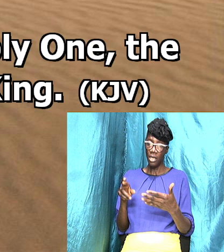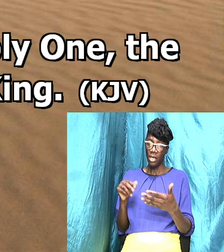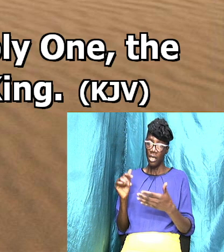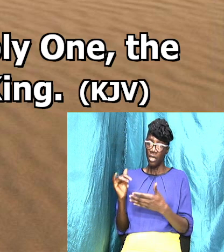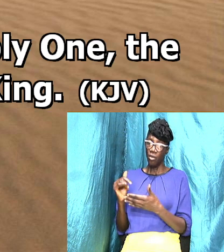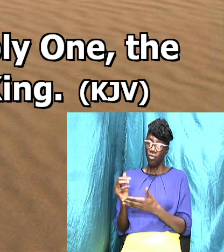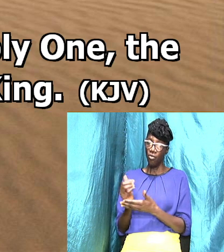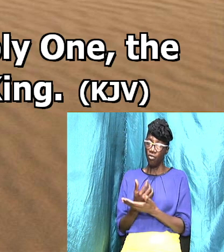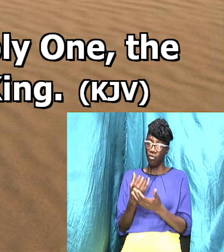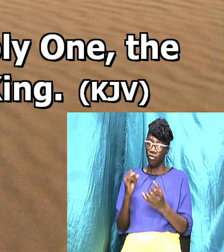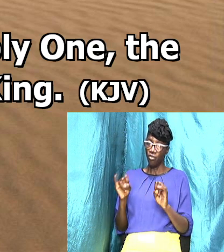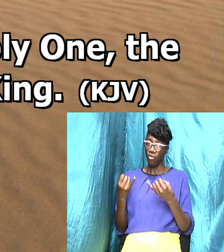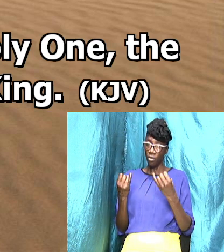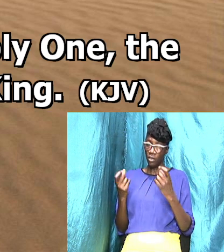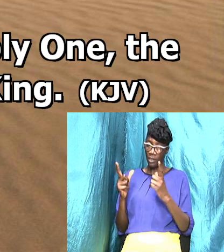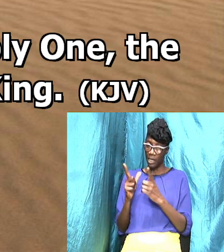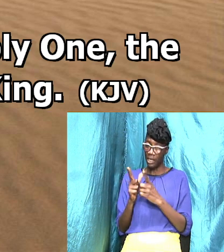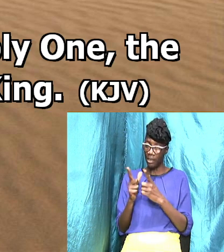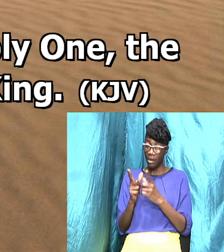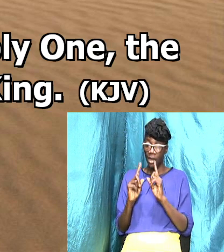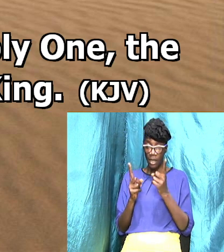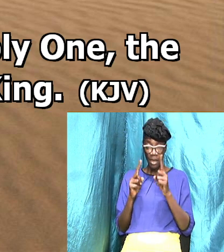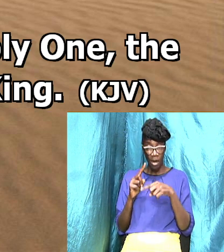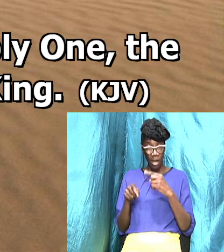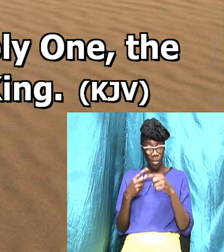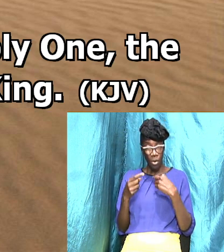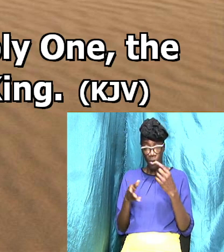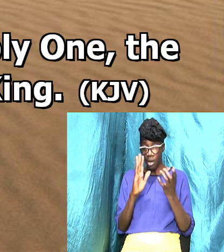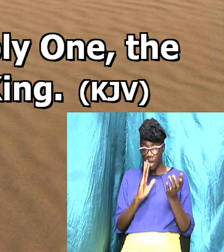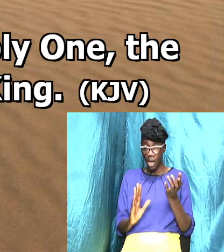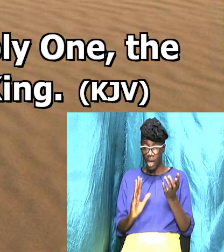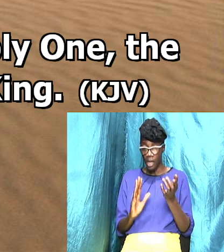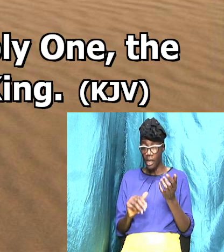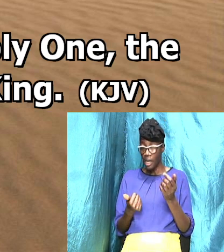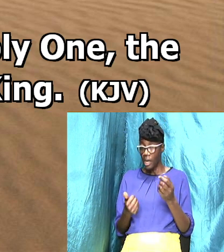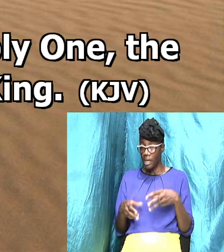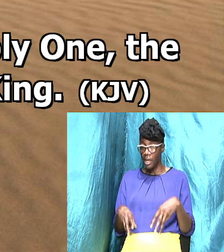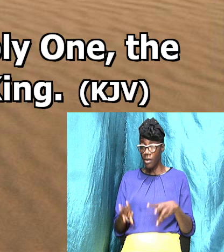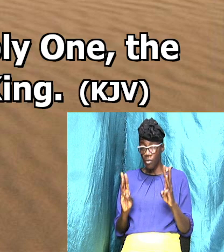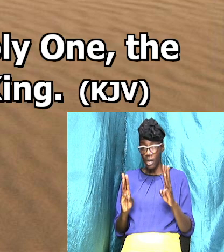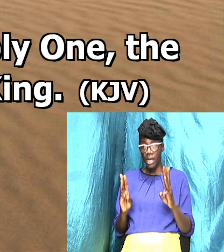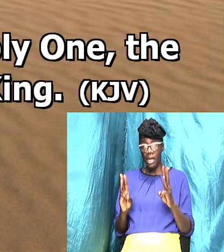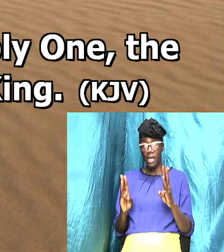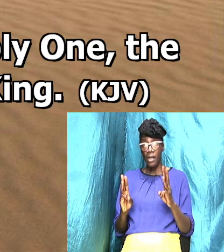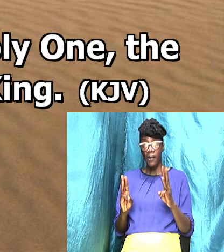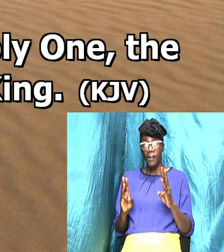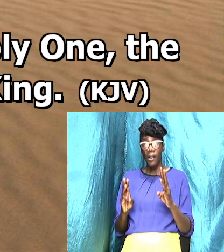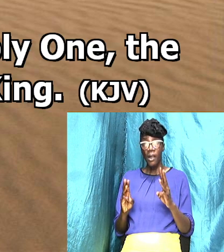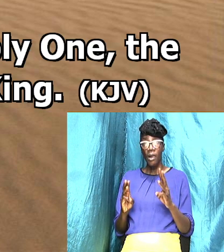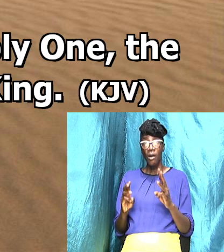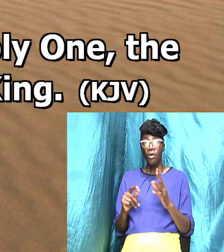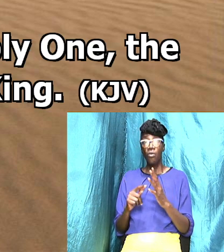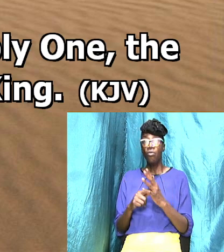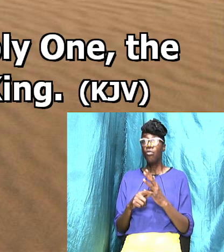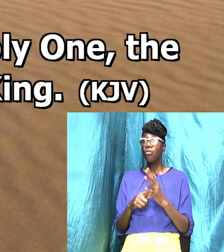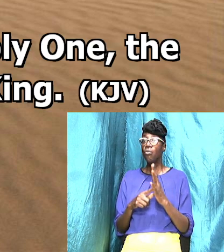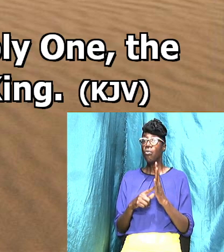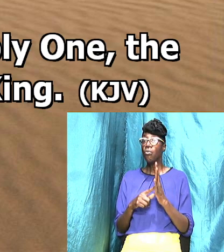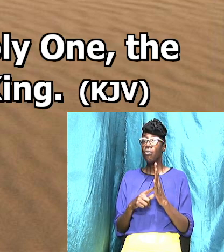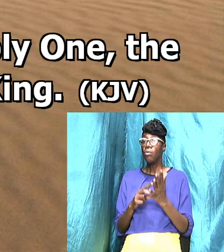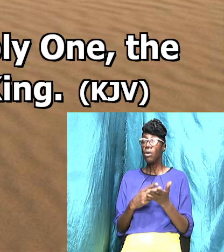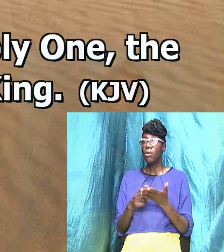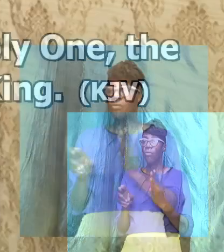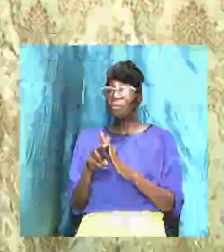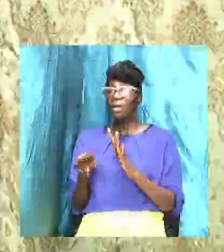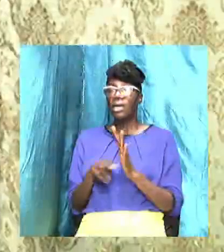amen, they mention about this attribute of God. Another way to refer to the holiness of God is to